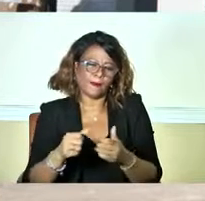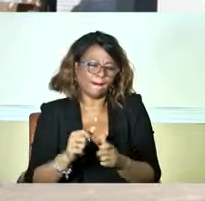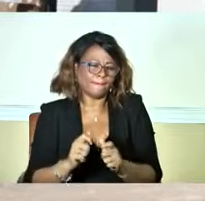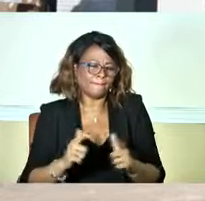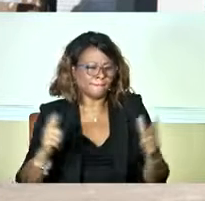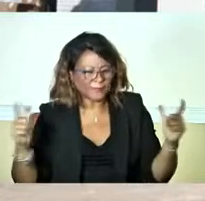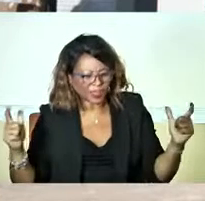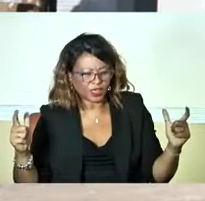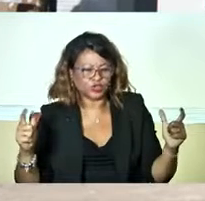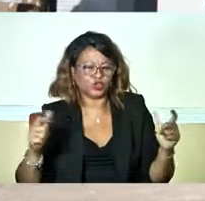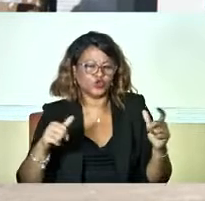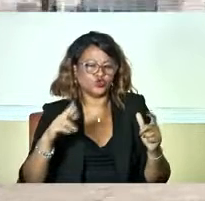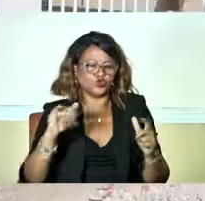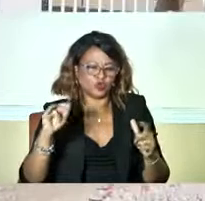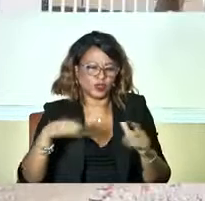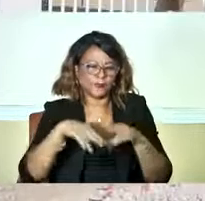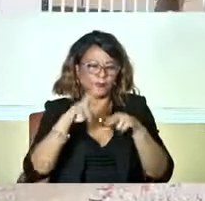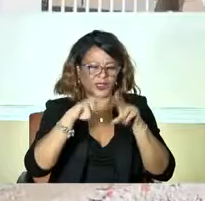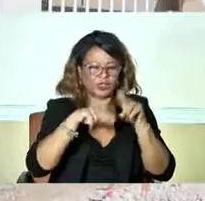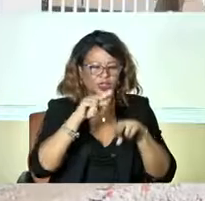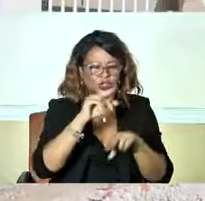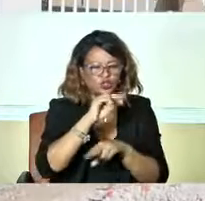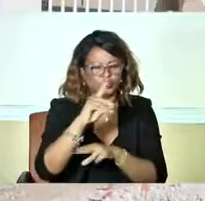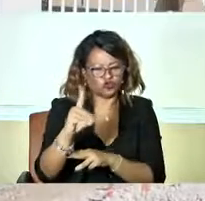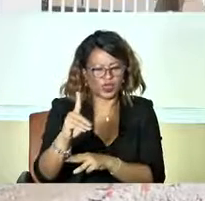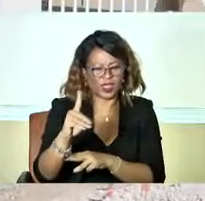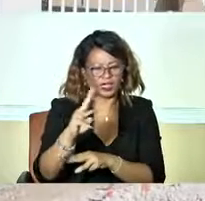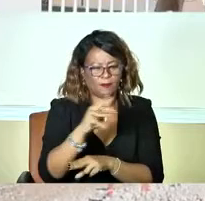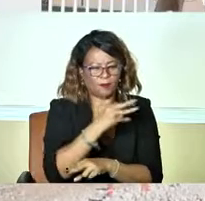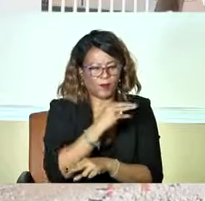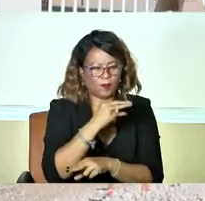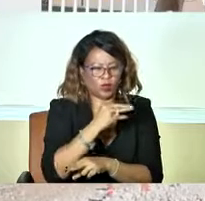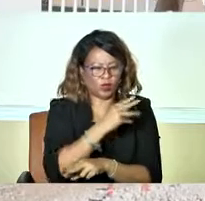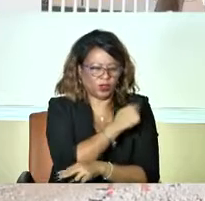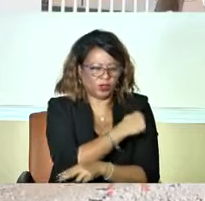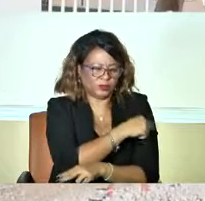major rebuilding effort was the Rand Memorial Hospital.